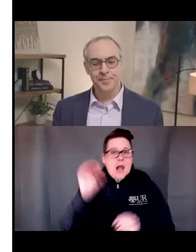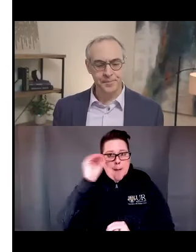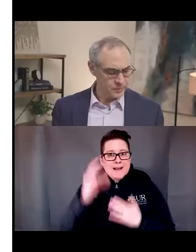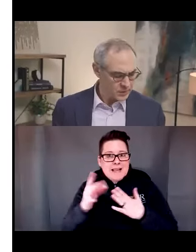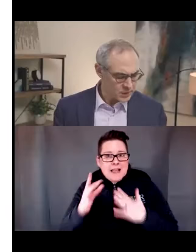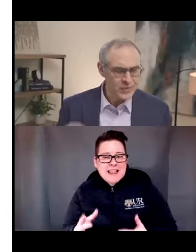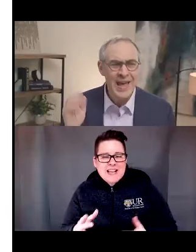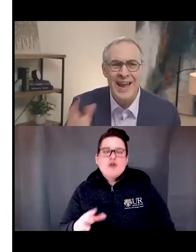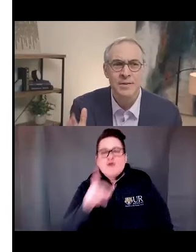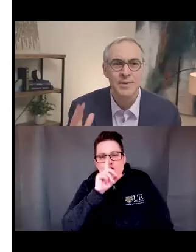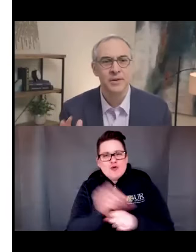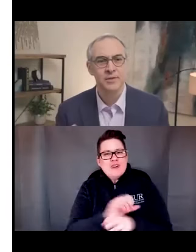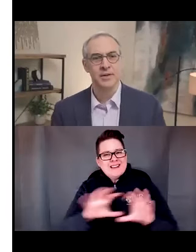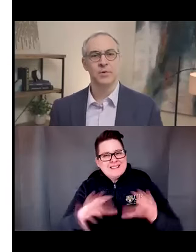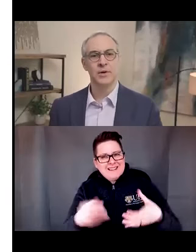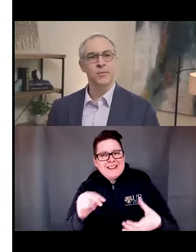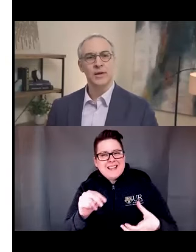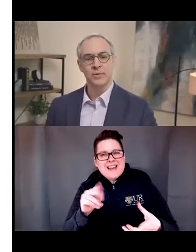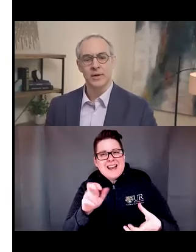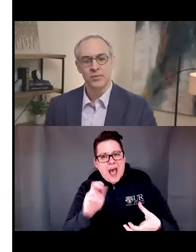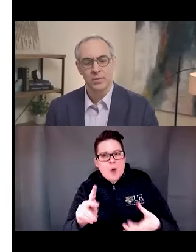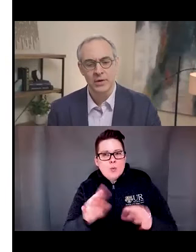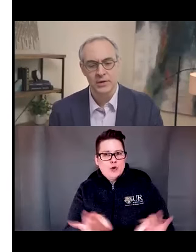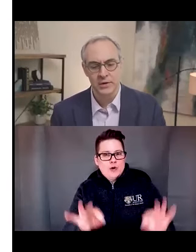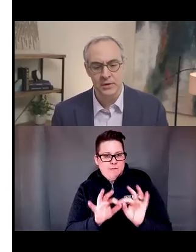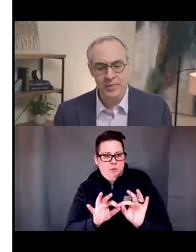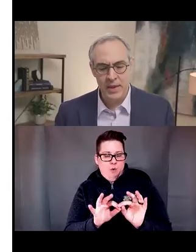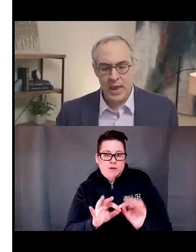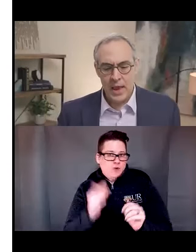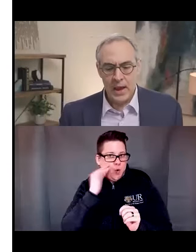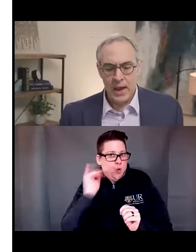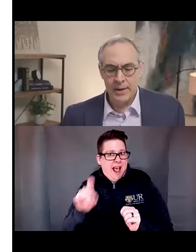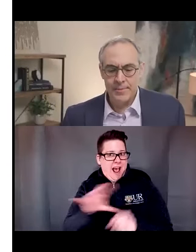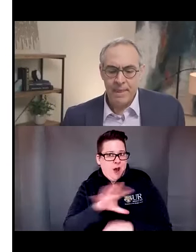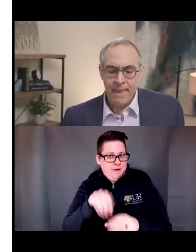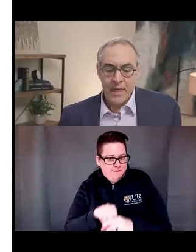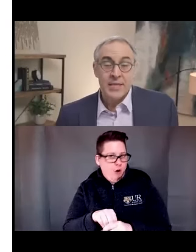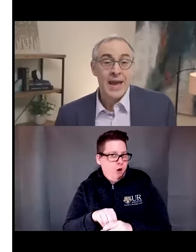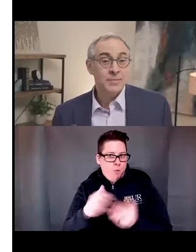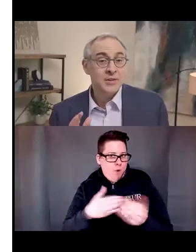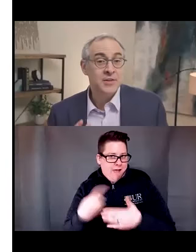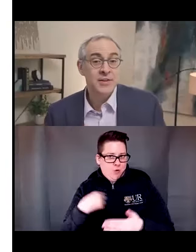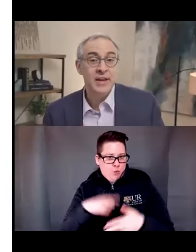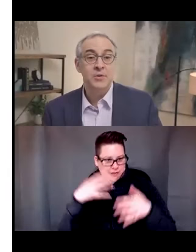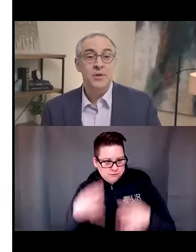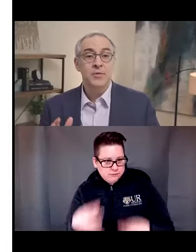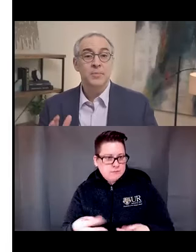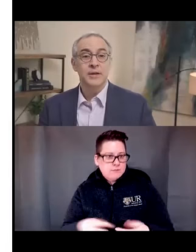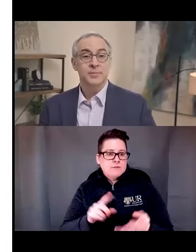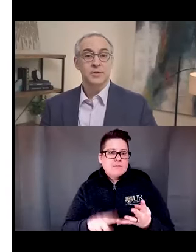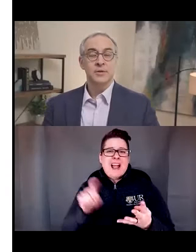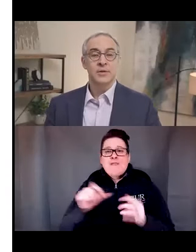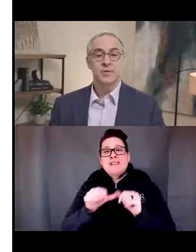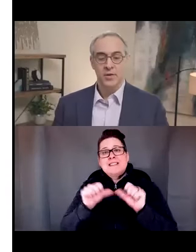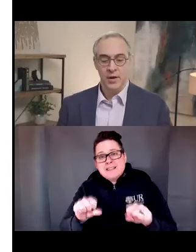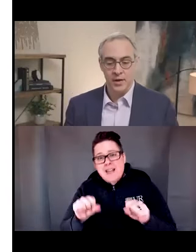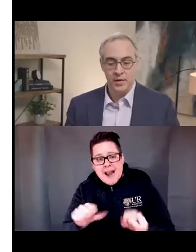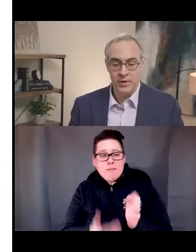matter. So that had to be built in, whatever we were going to do. It had to be sustainable and